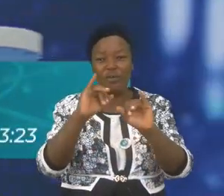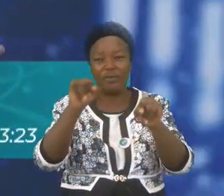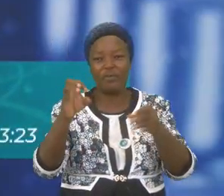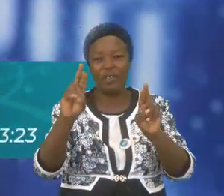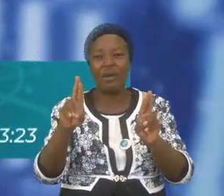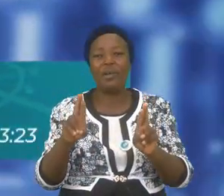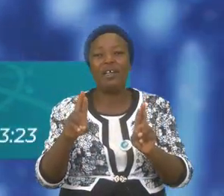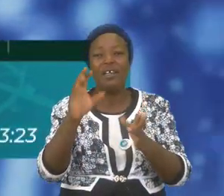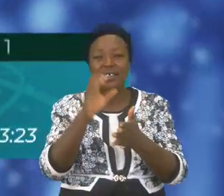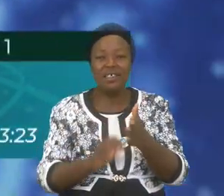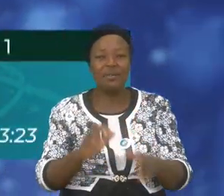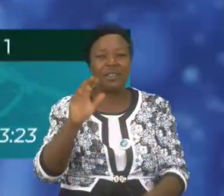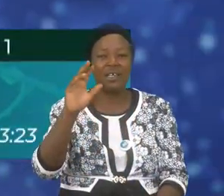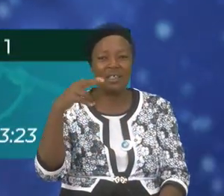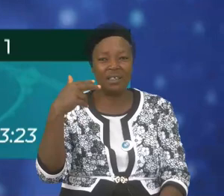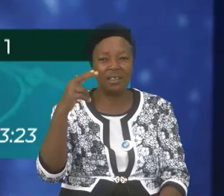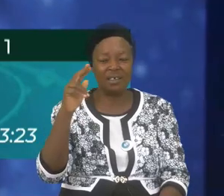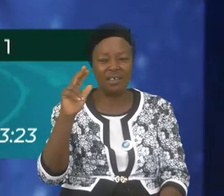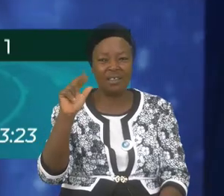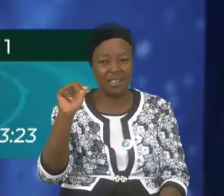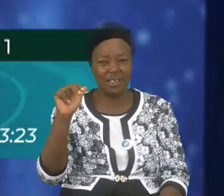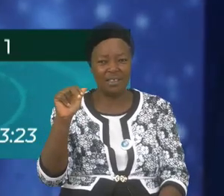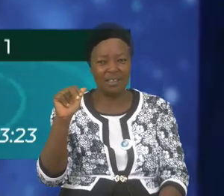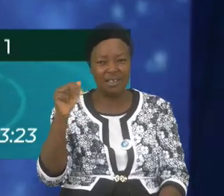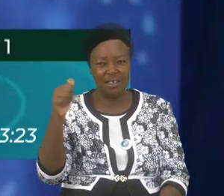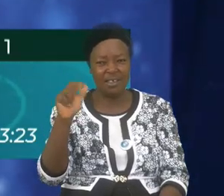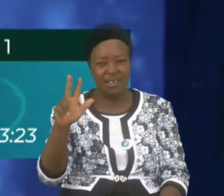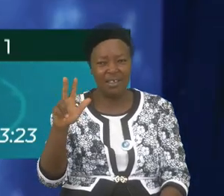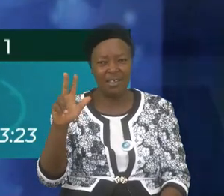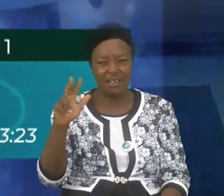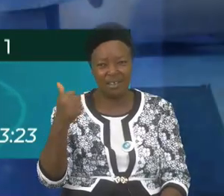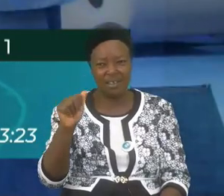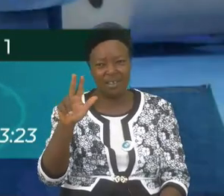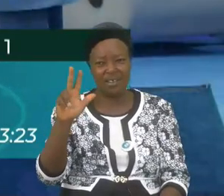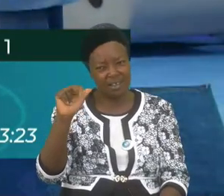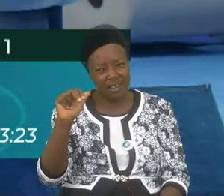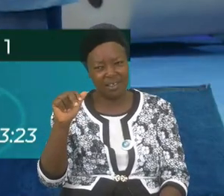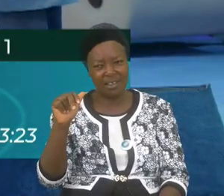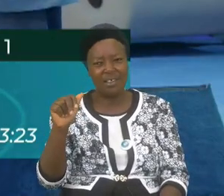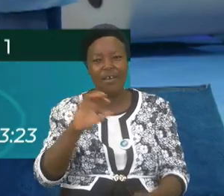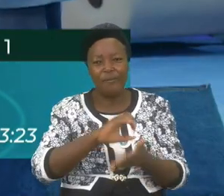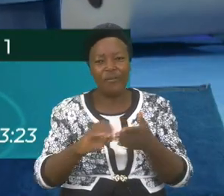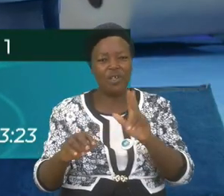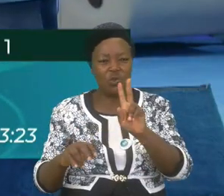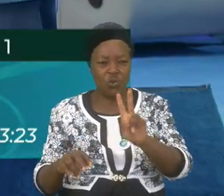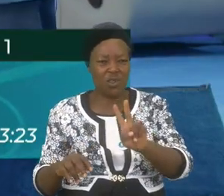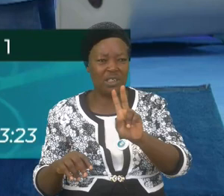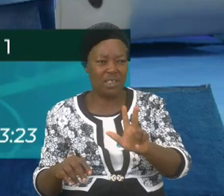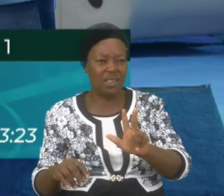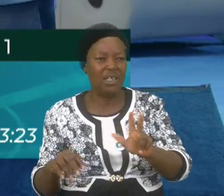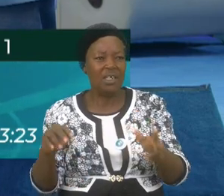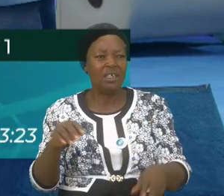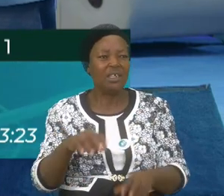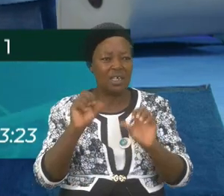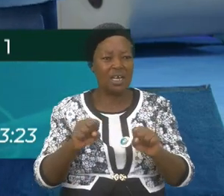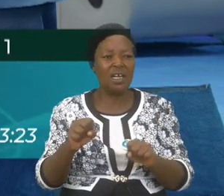In Jeremiah 13, 23, can the Ethiopian change his skin, or the